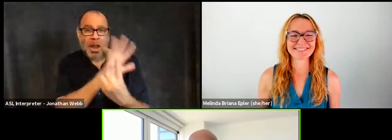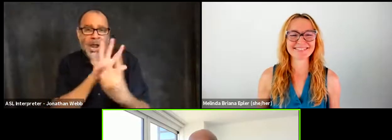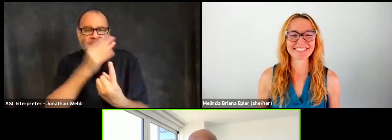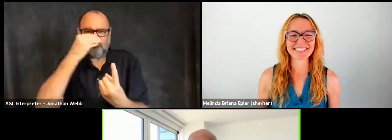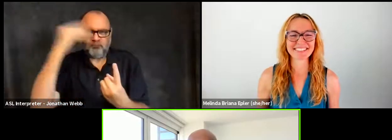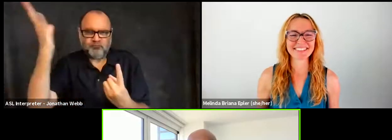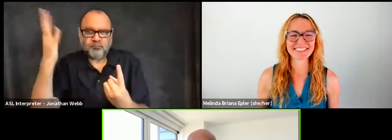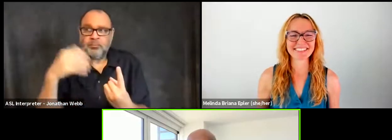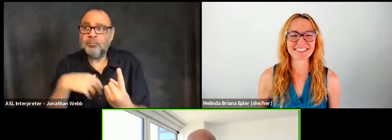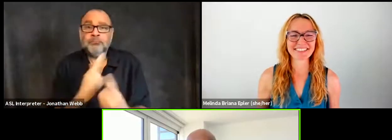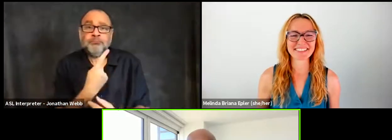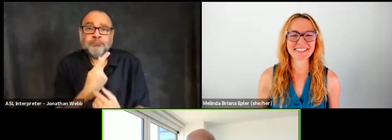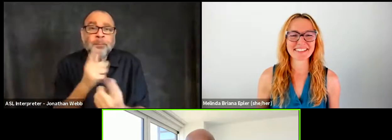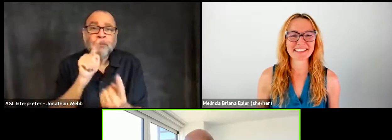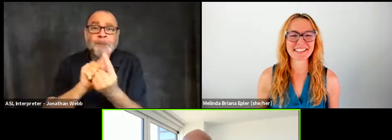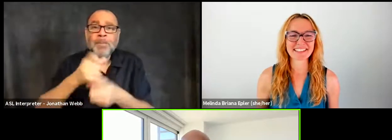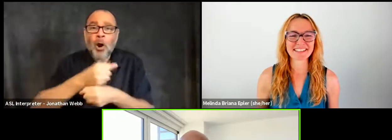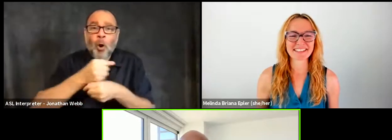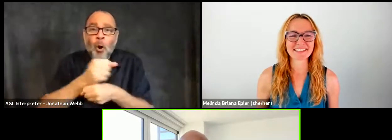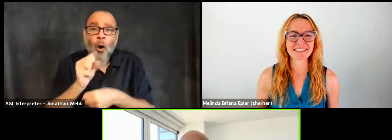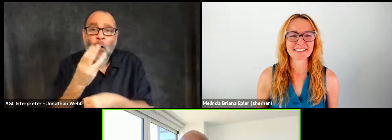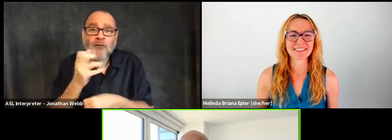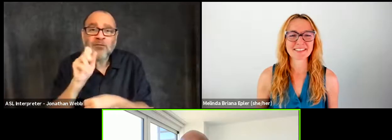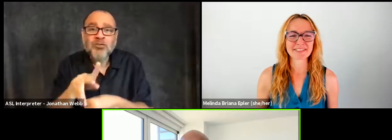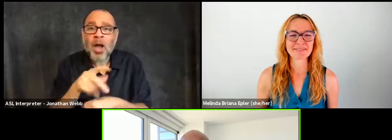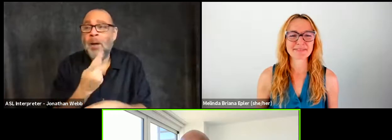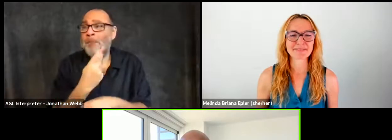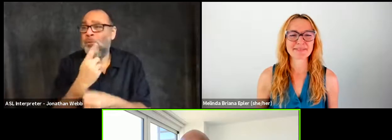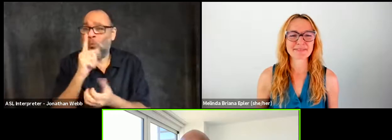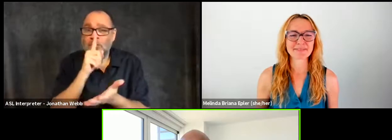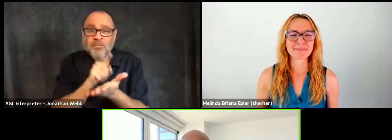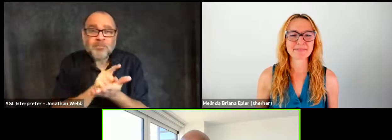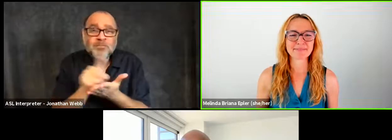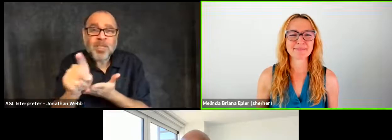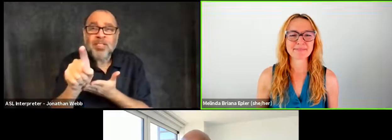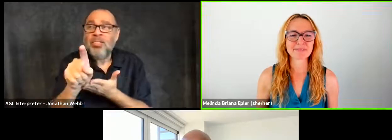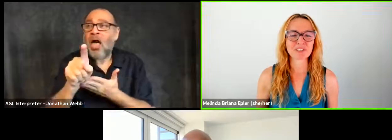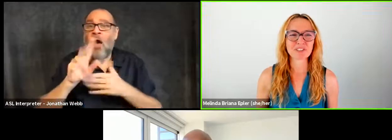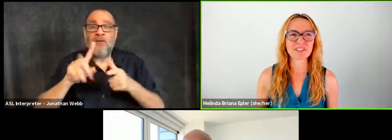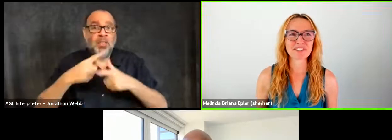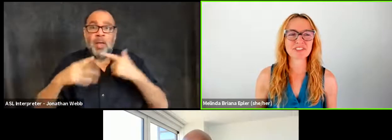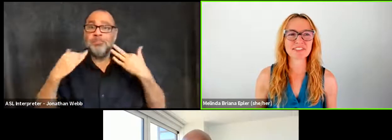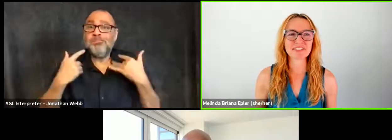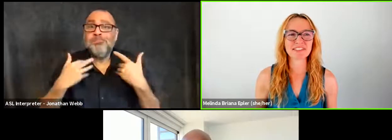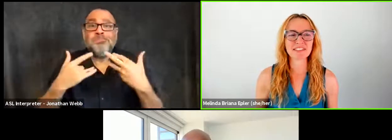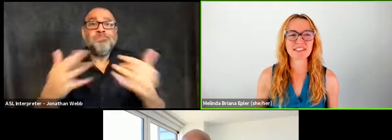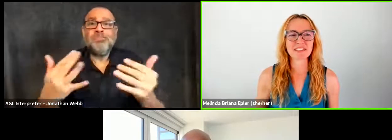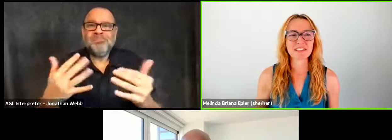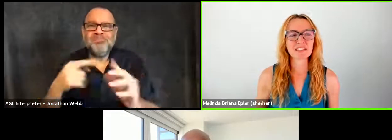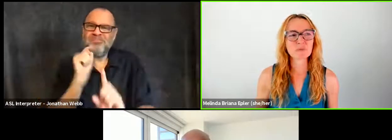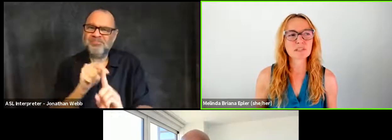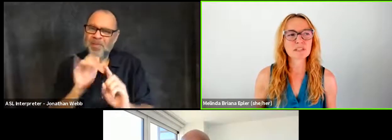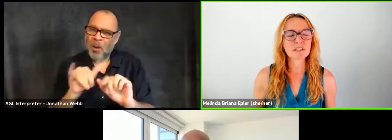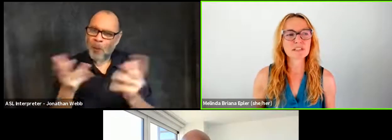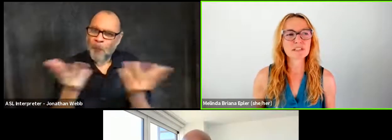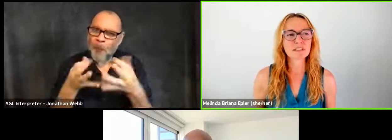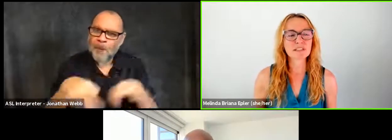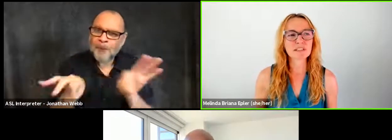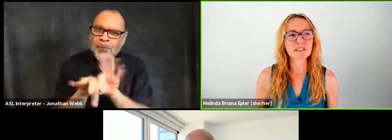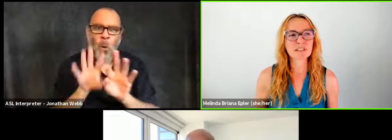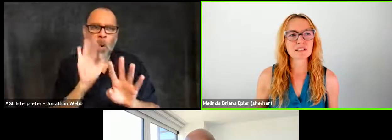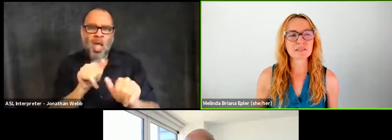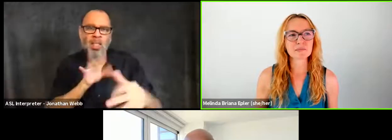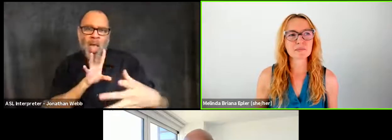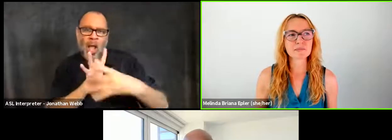history. And that really should be all that matters. Mm-hmm. It should. And I will say